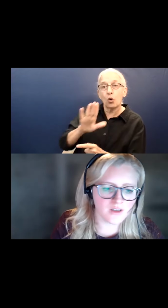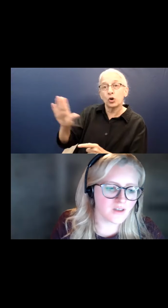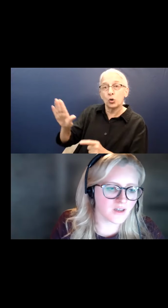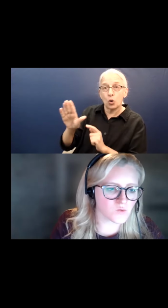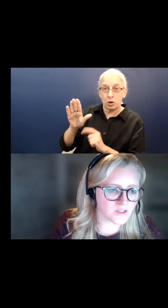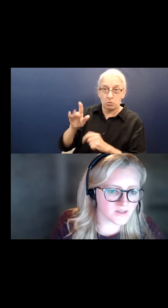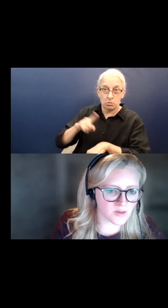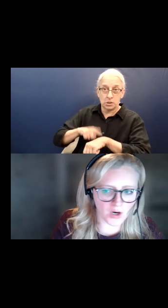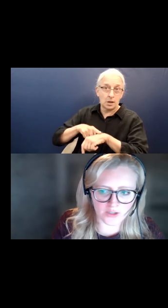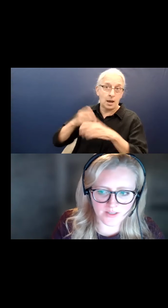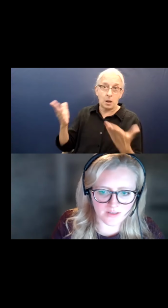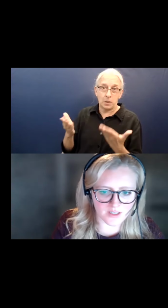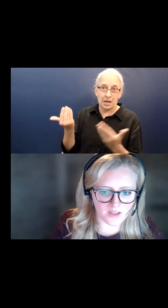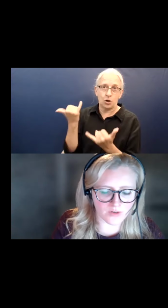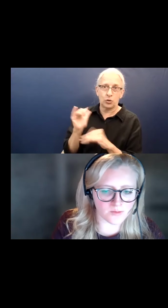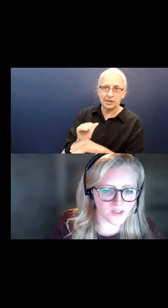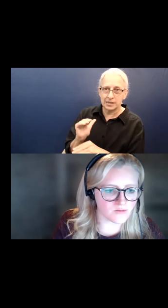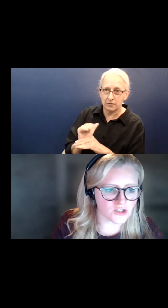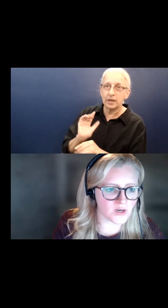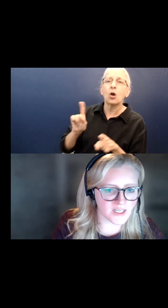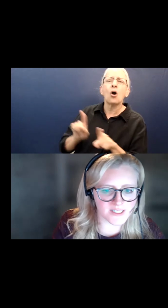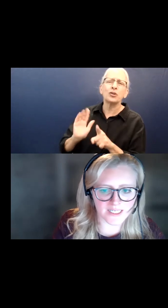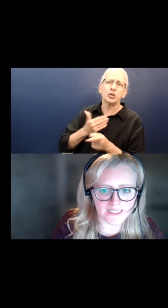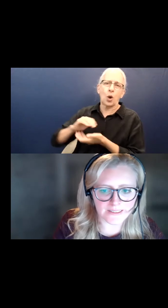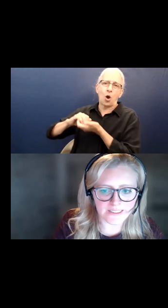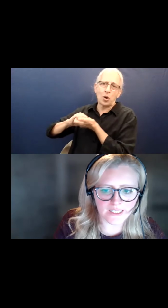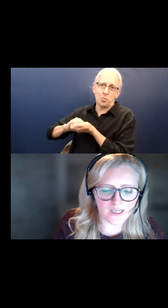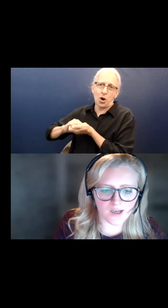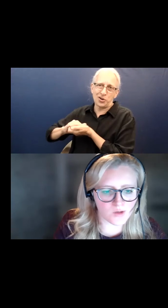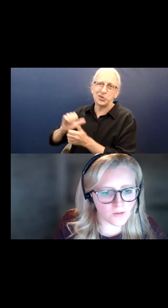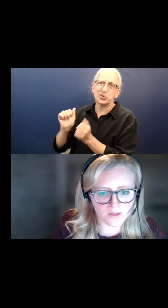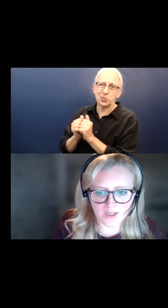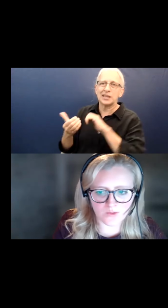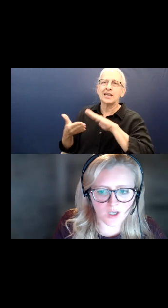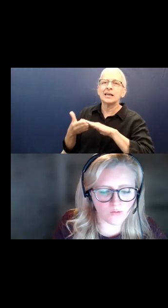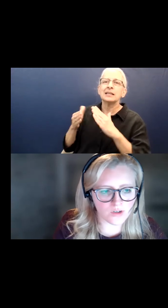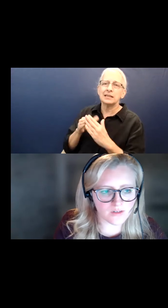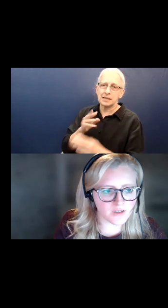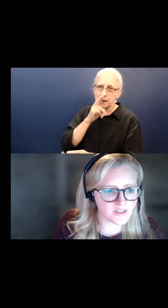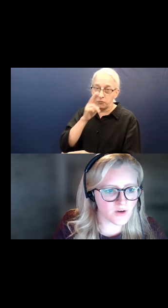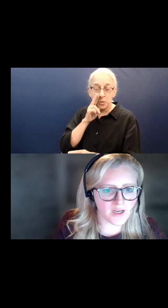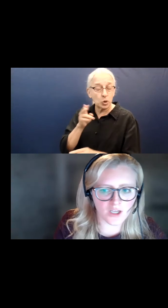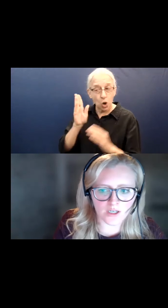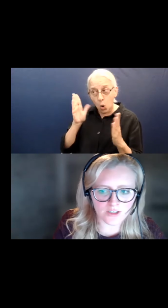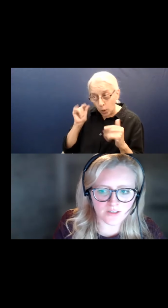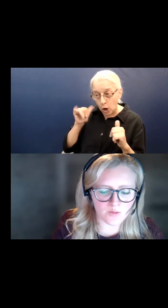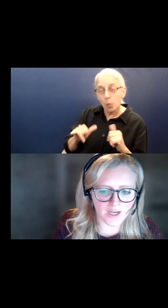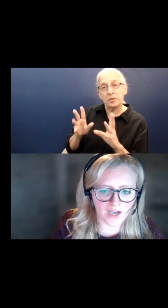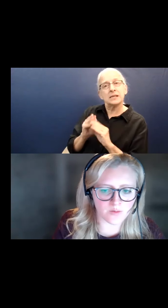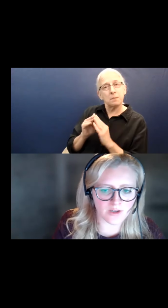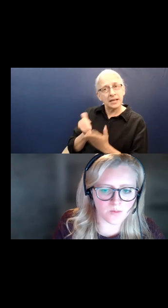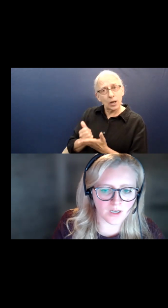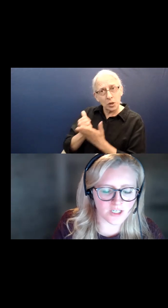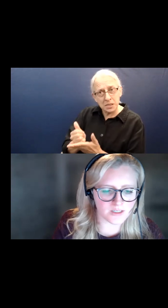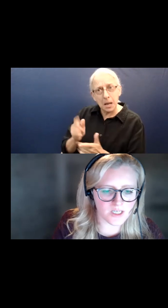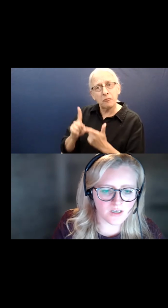evening, as well as our partners at the City of Redmond for joining us tonight. We hope the meeting was helpful in answering any questions you might